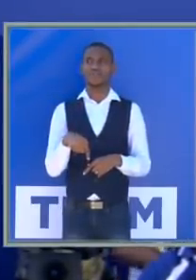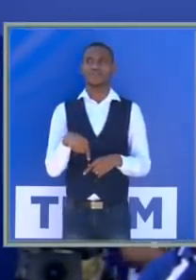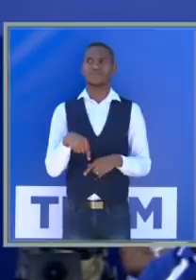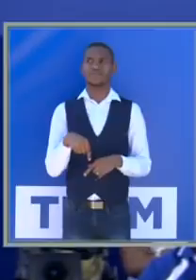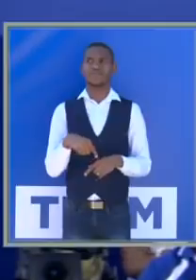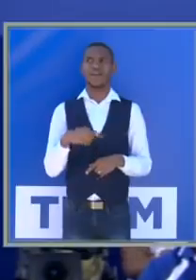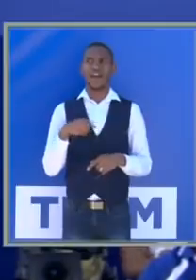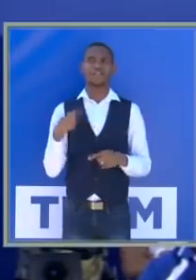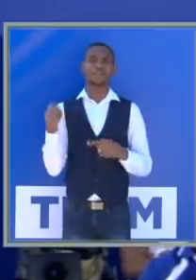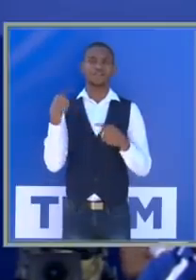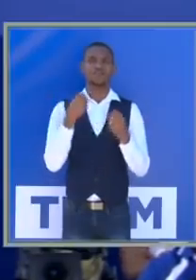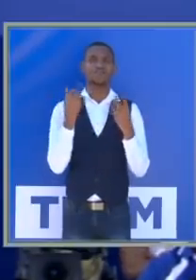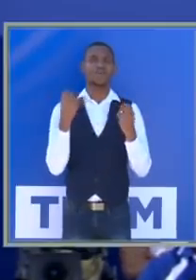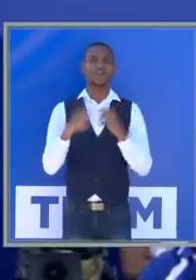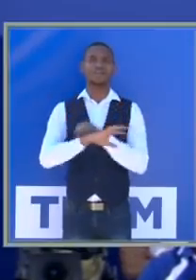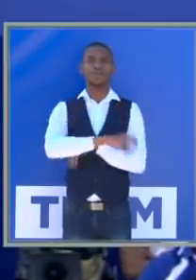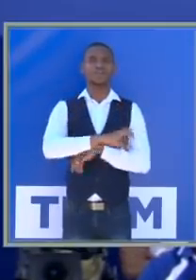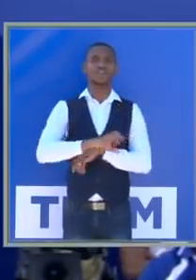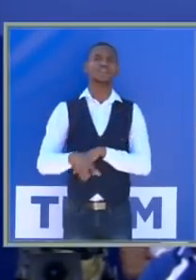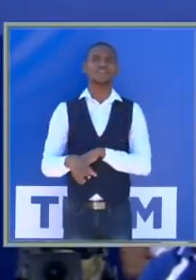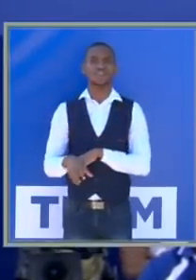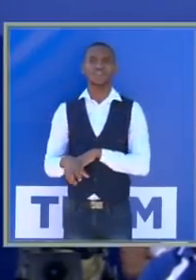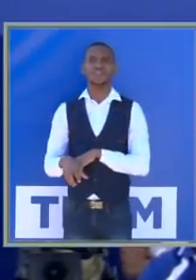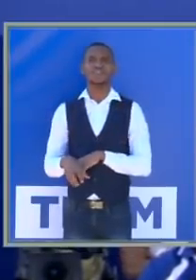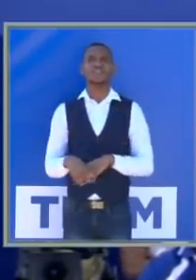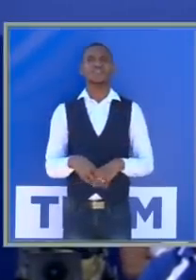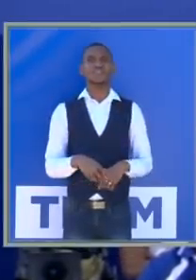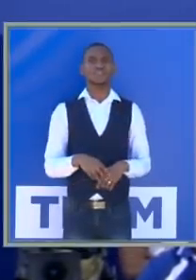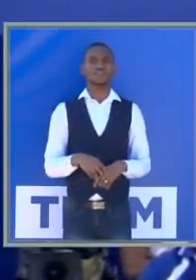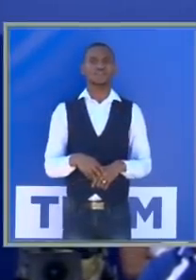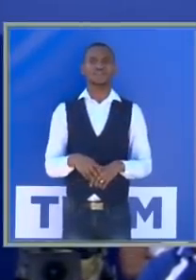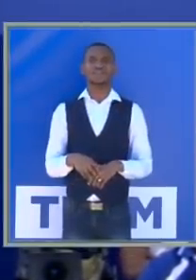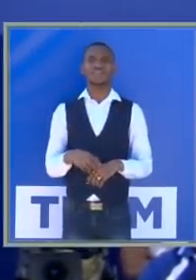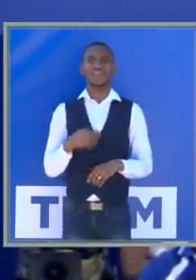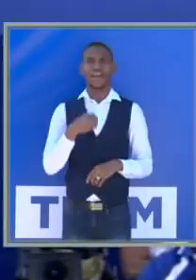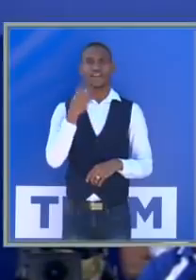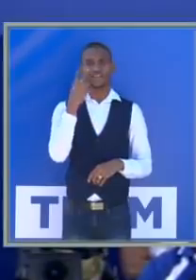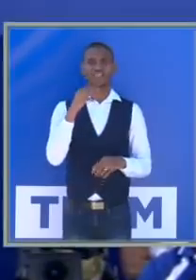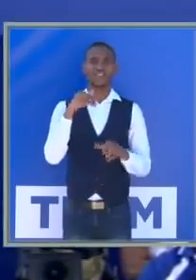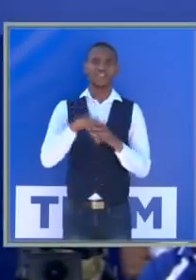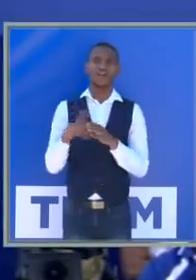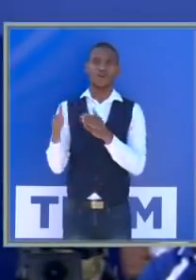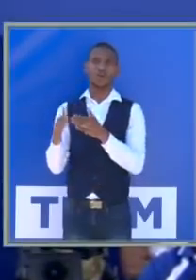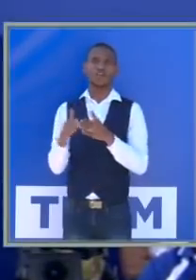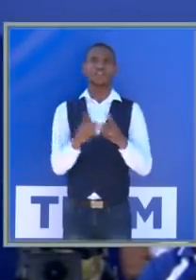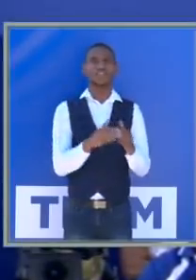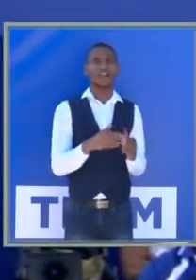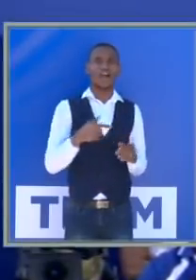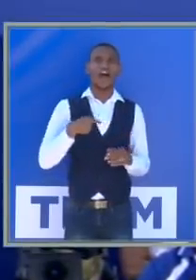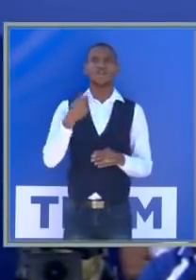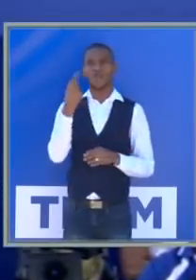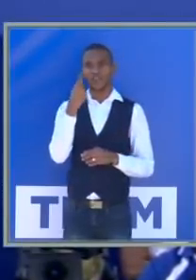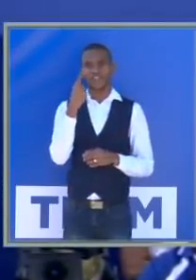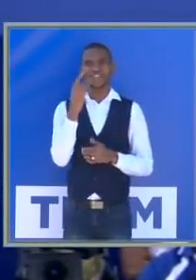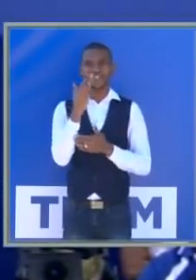I've been to too many provinces. I've seen it. I've seen it in the corners. I've witnessed